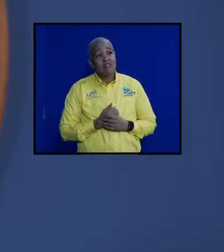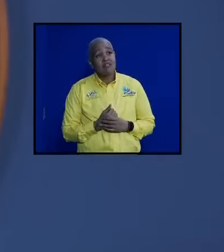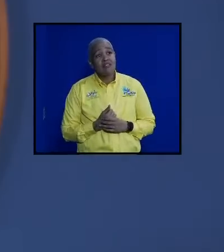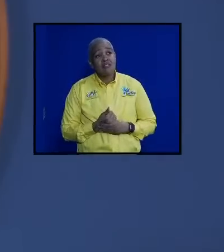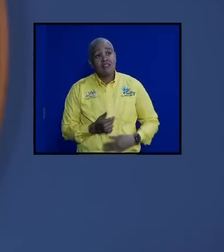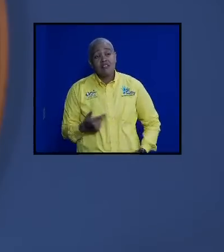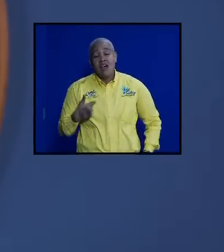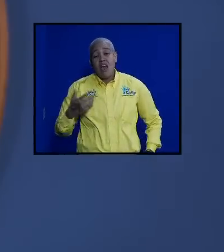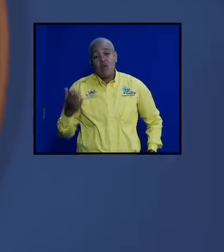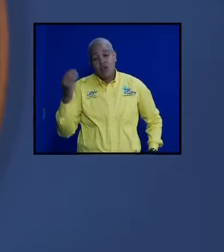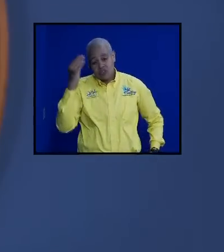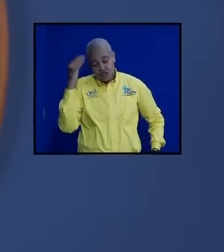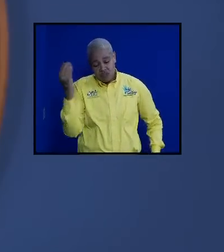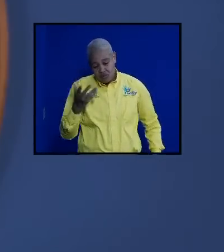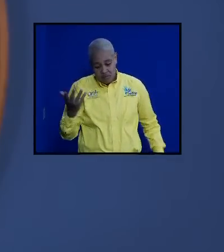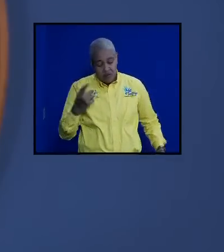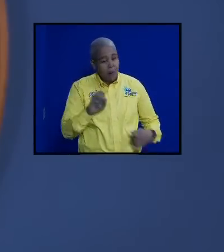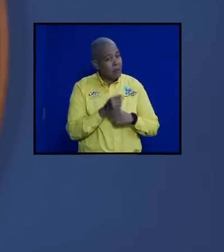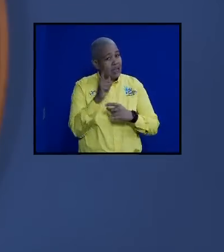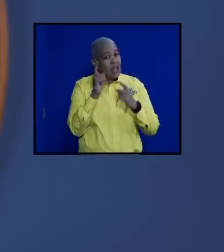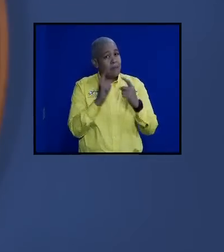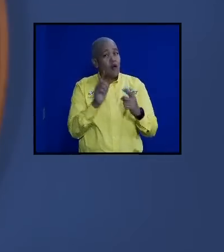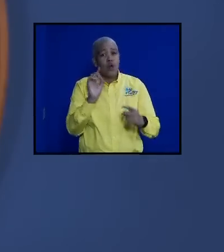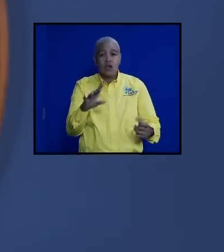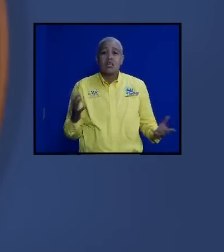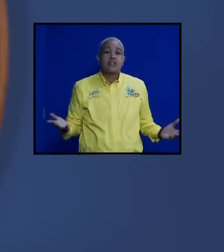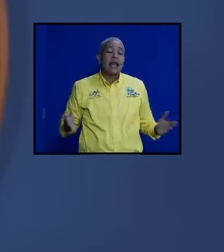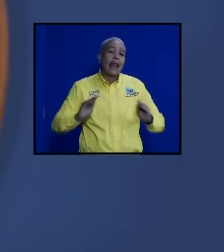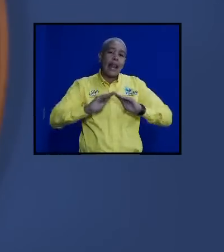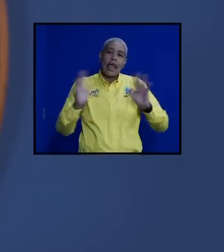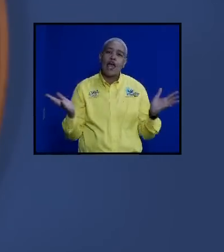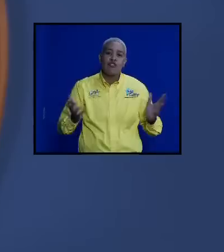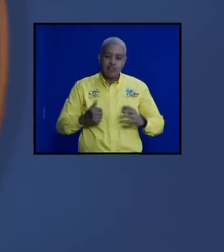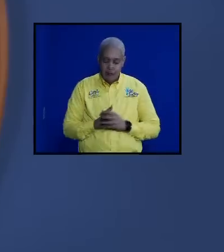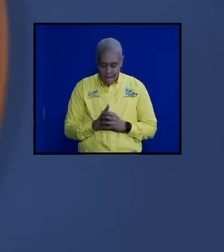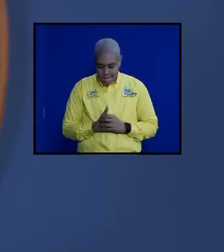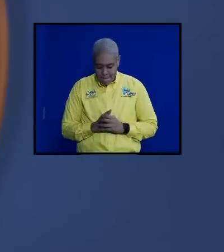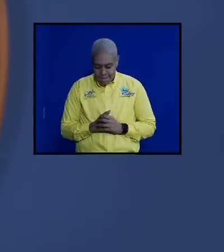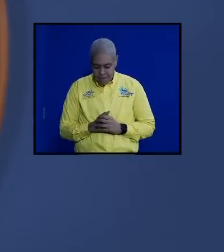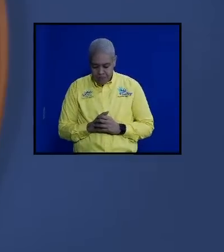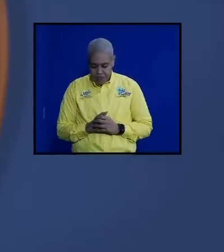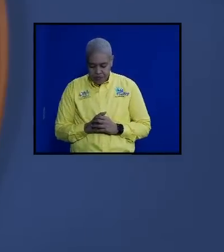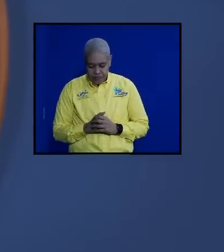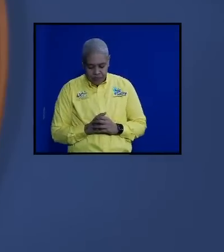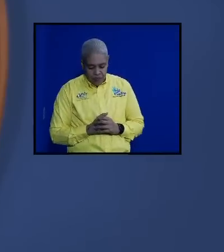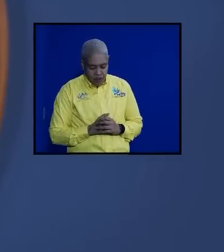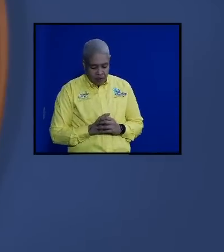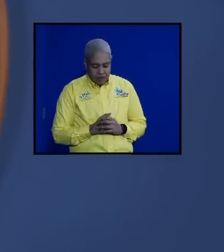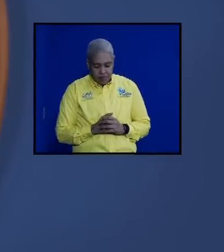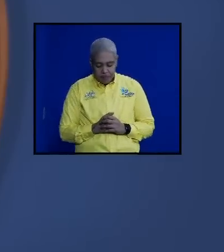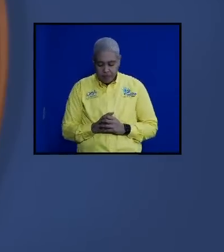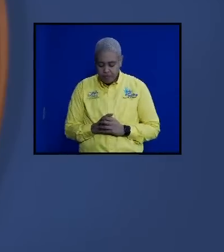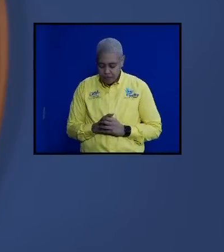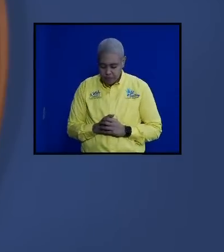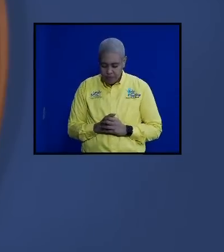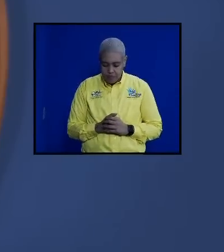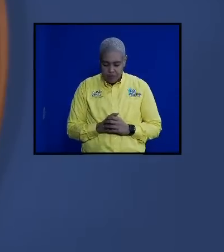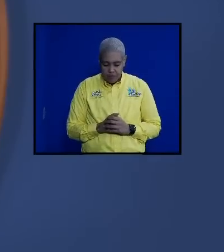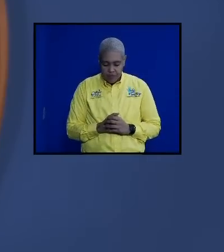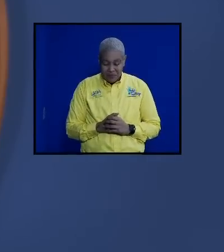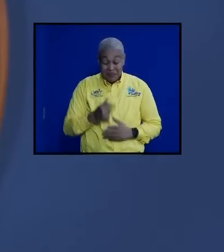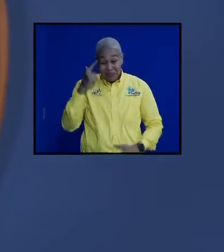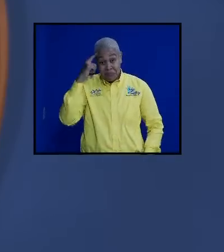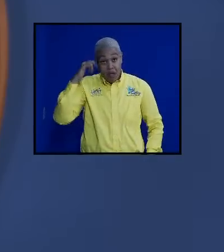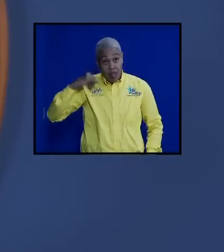So I just wanted to make that point absolutely clear. We should take out our mind that